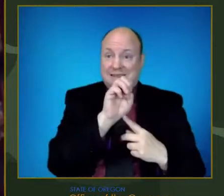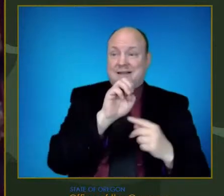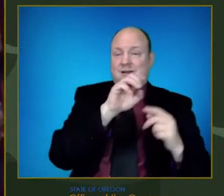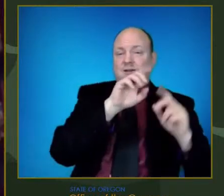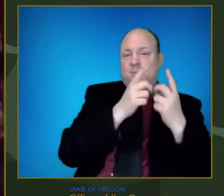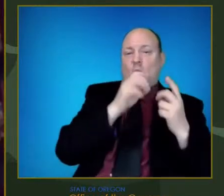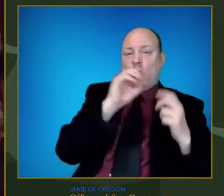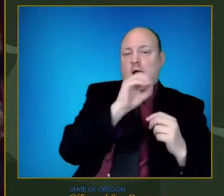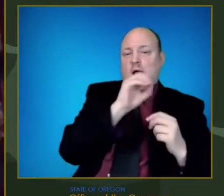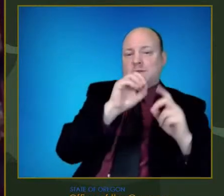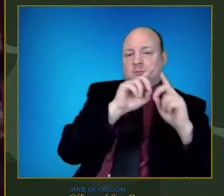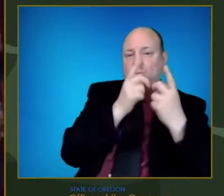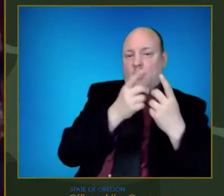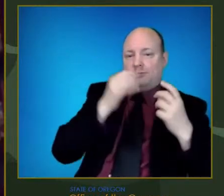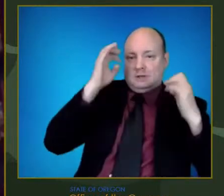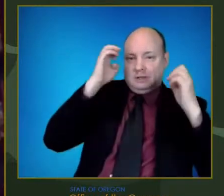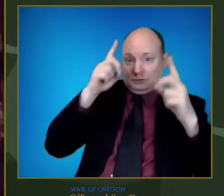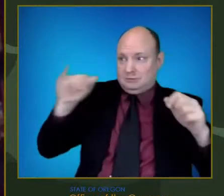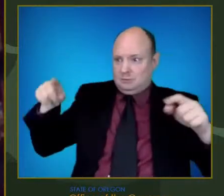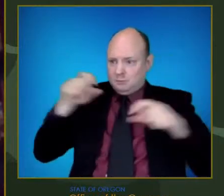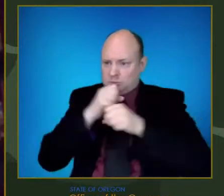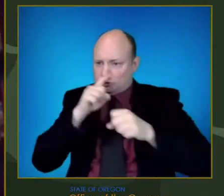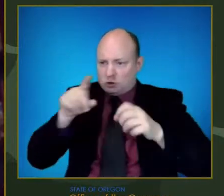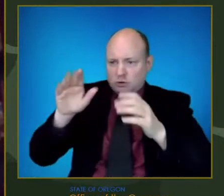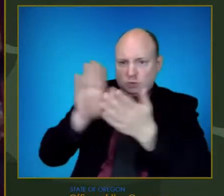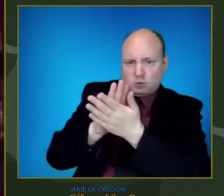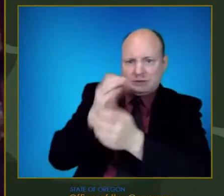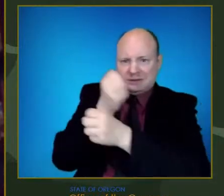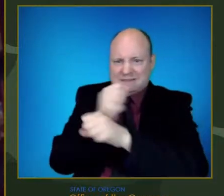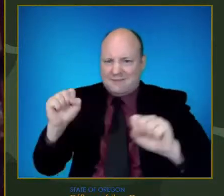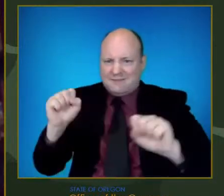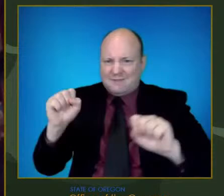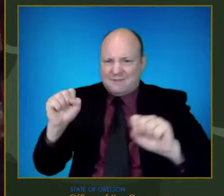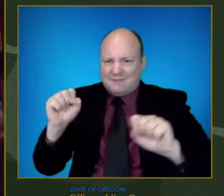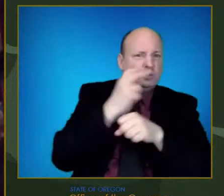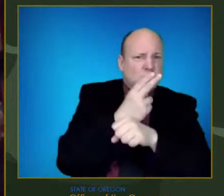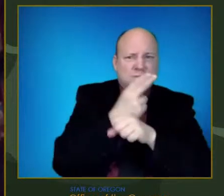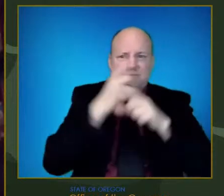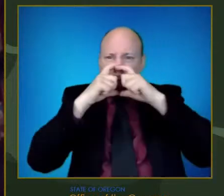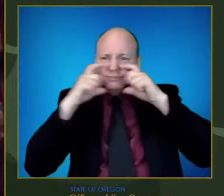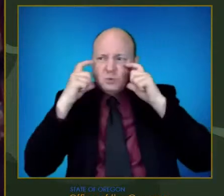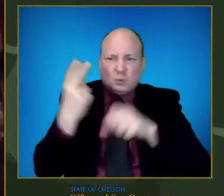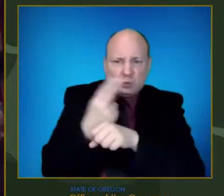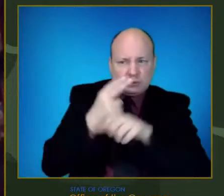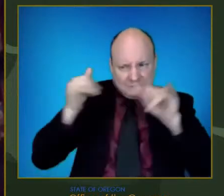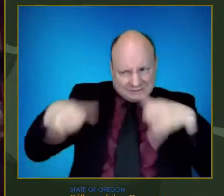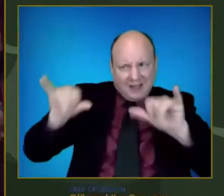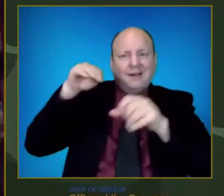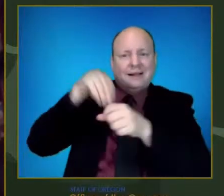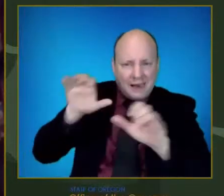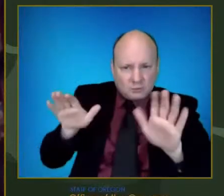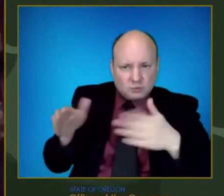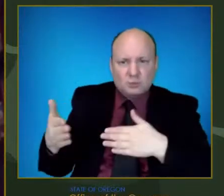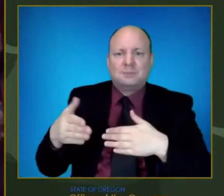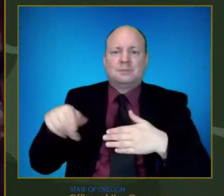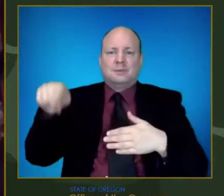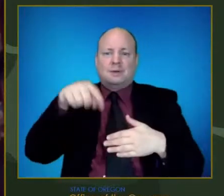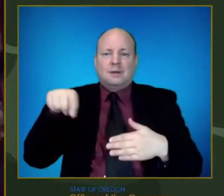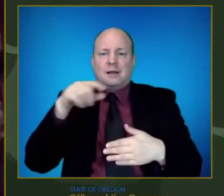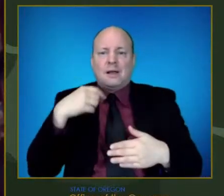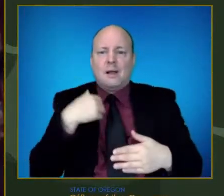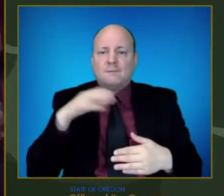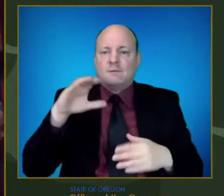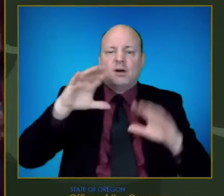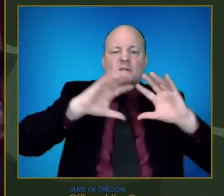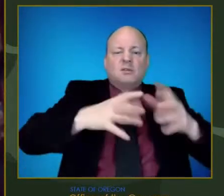Learners Guidance, including the use of face covering, class cohorts, and more recently, changes to the physical distancing requirements in